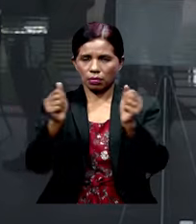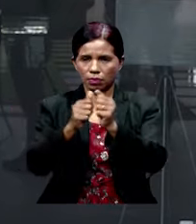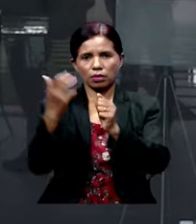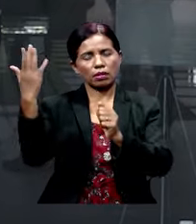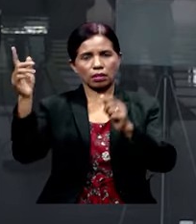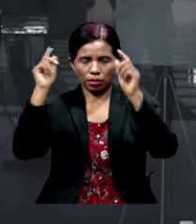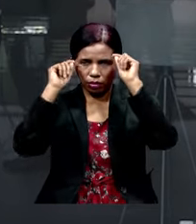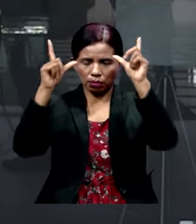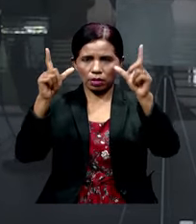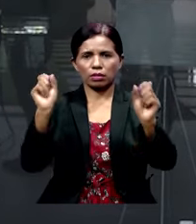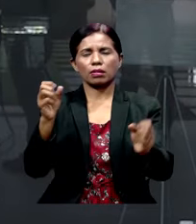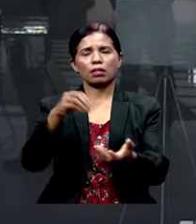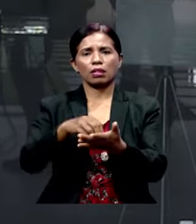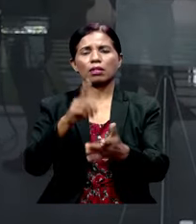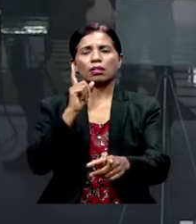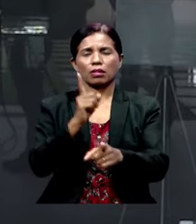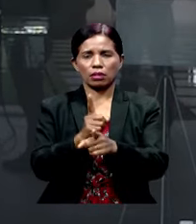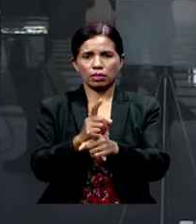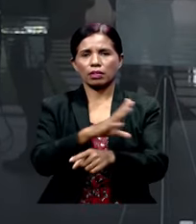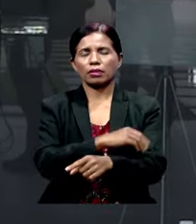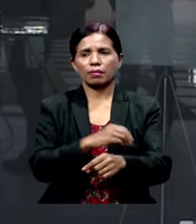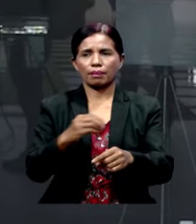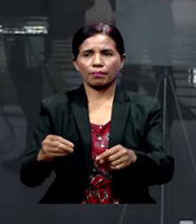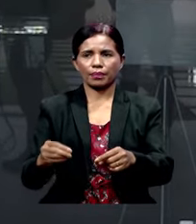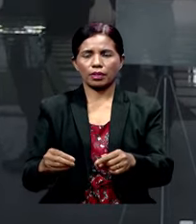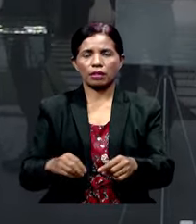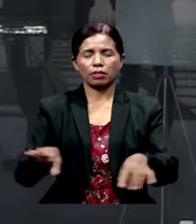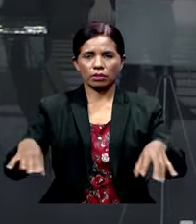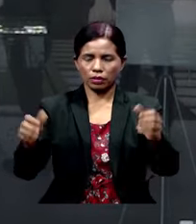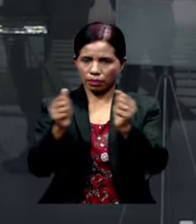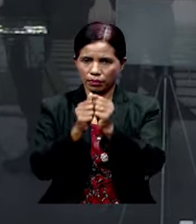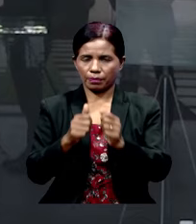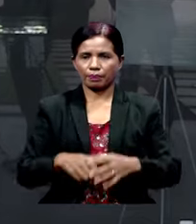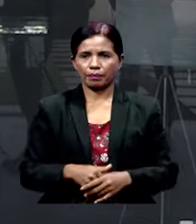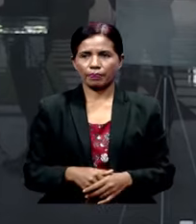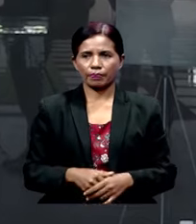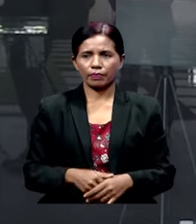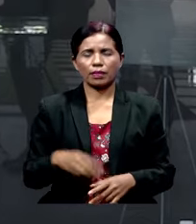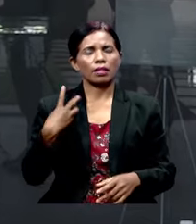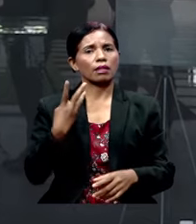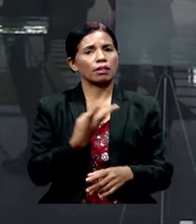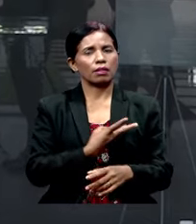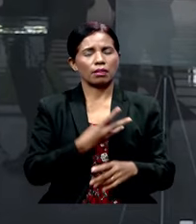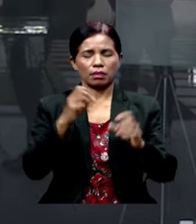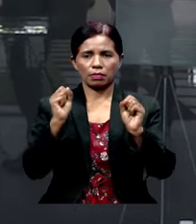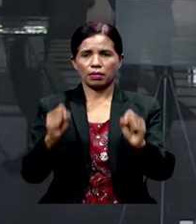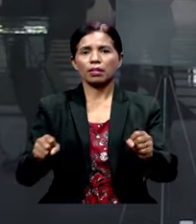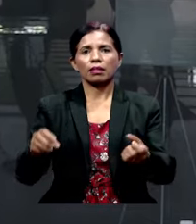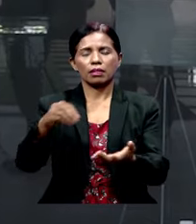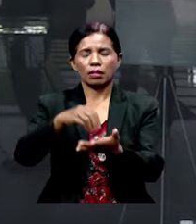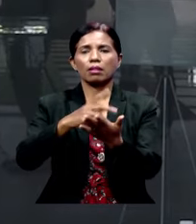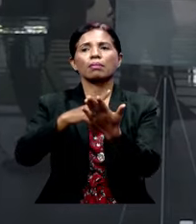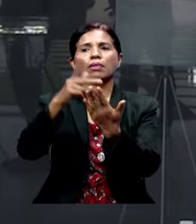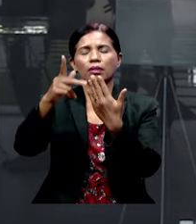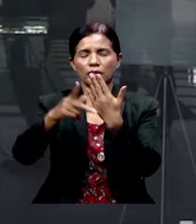to make sure that our nations grow closer together. We already have some fantastic programs